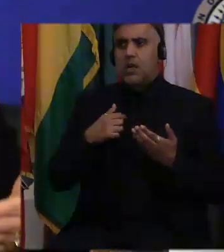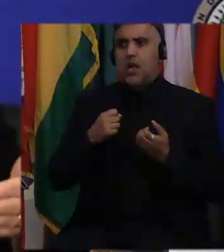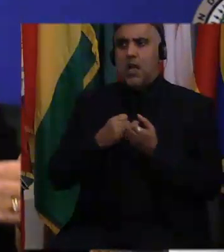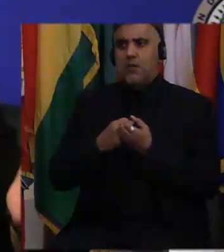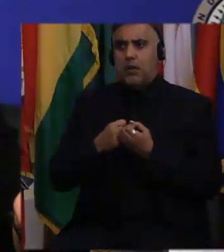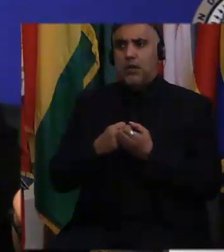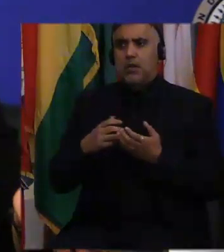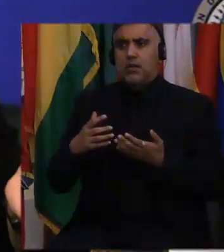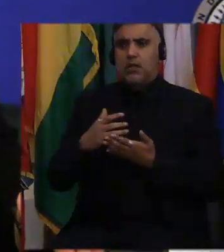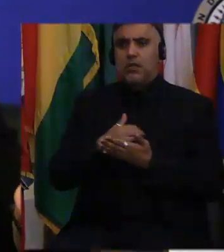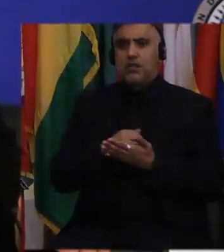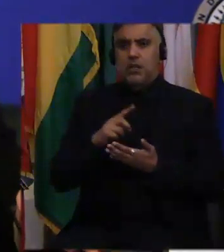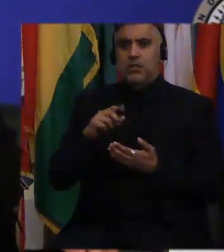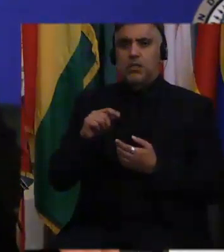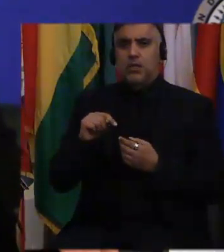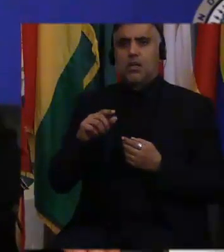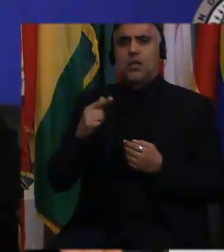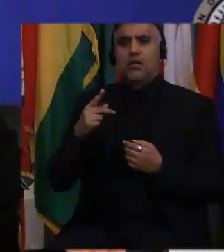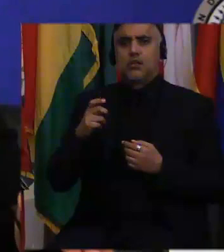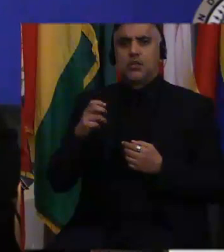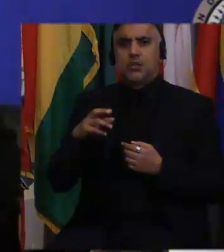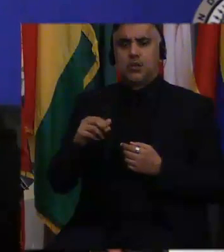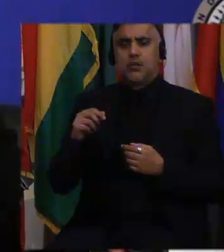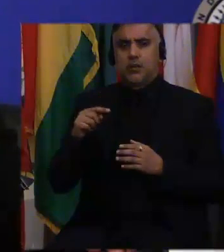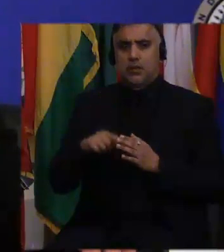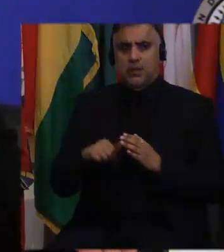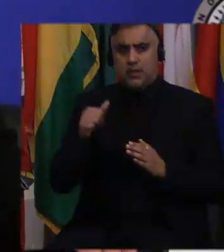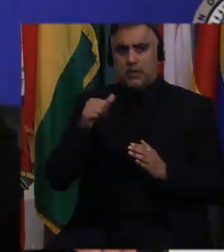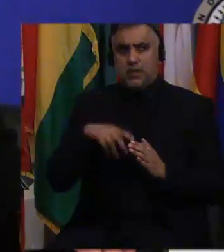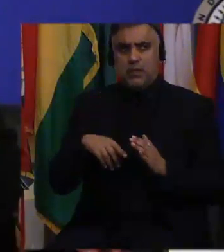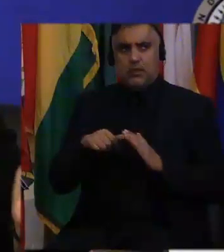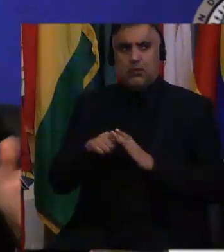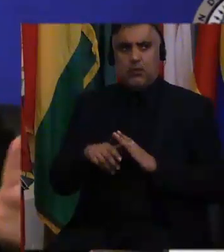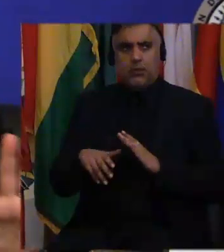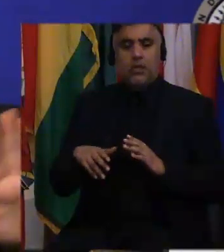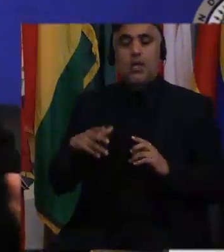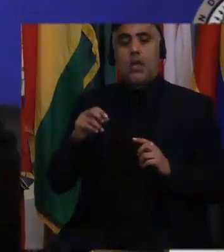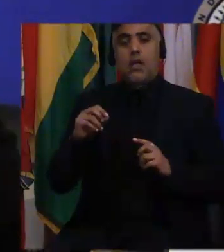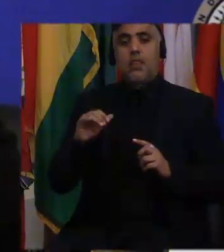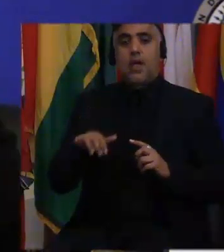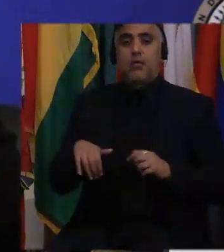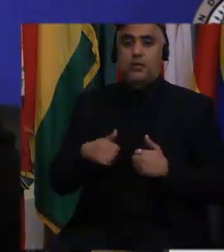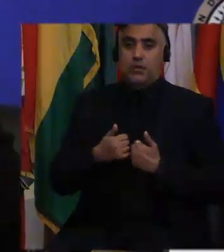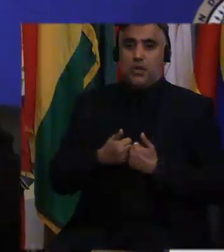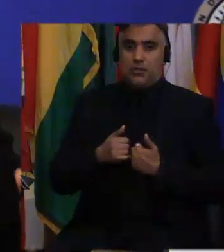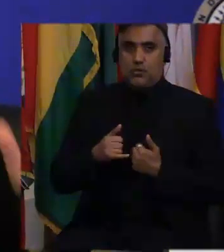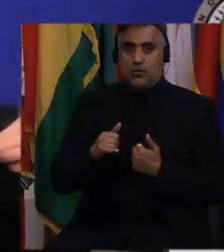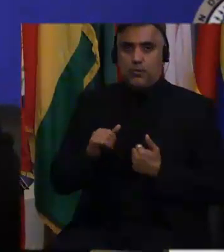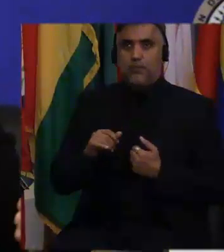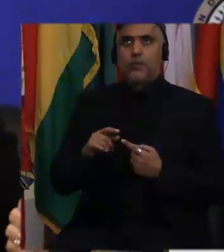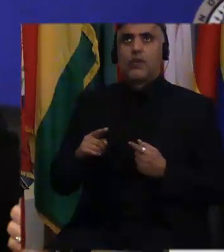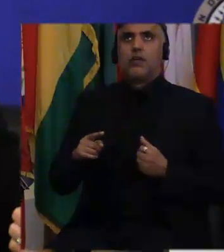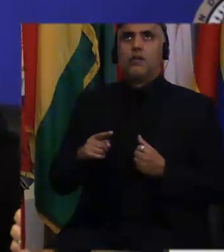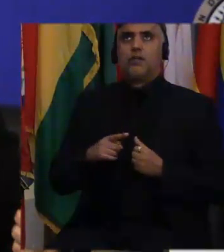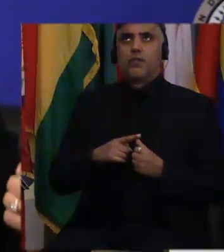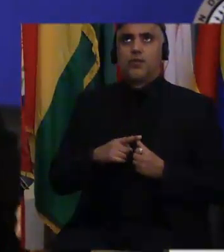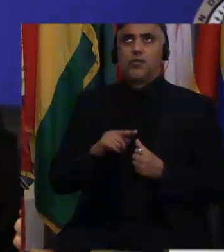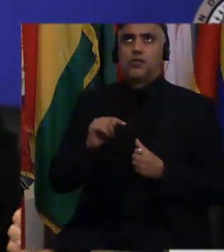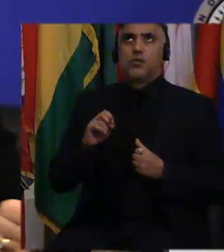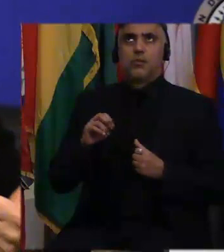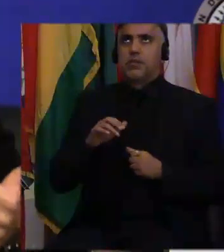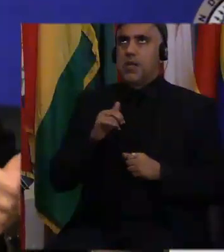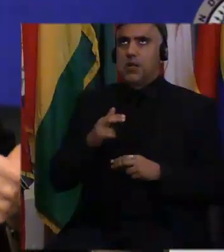advocated collection of data on gender-related killings of women, femicides. And that was a challenge. First term was not